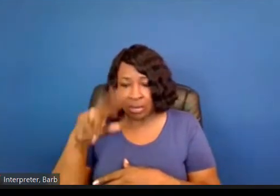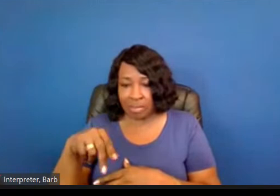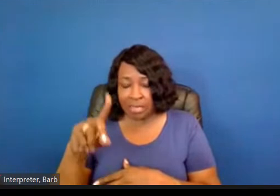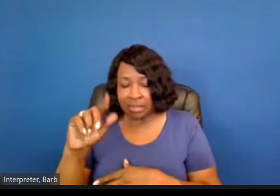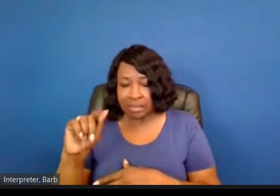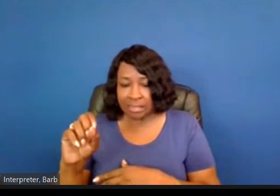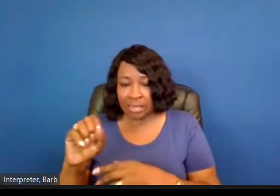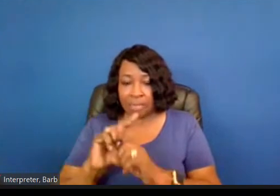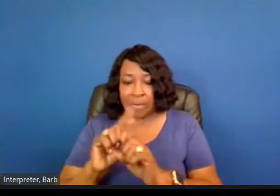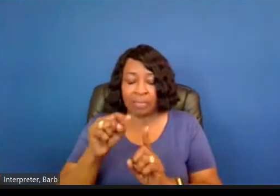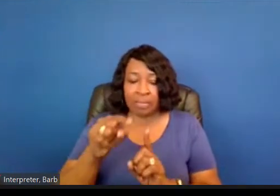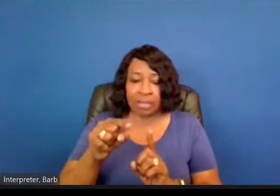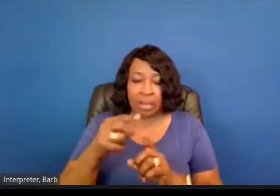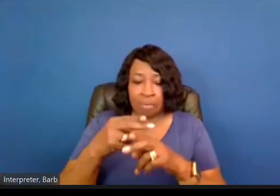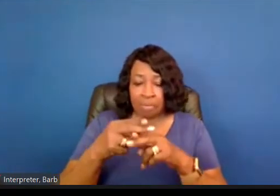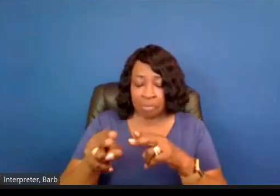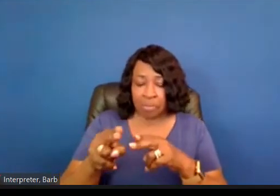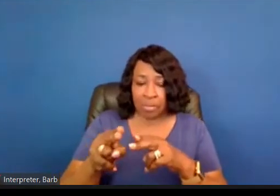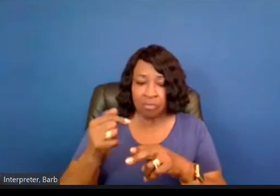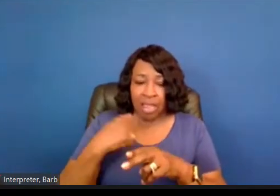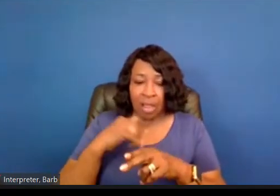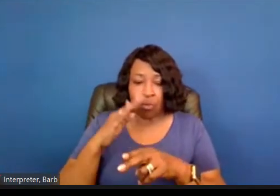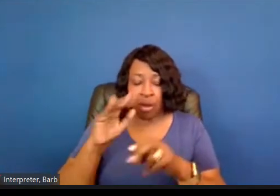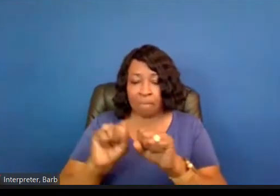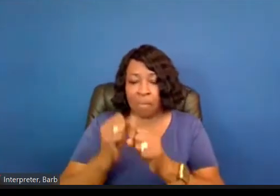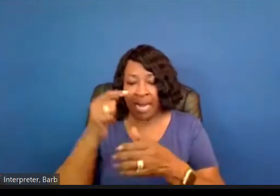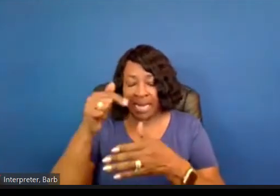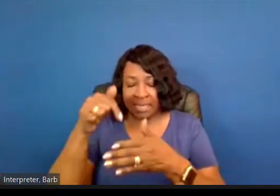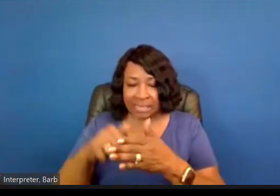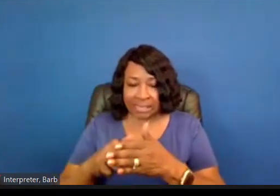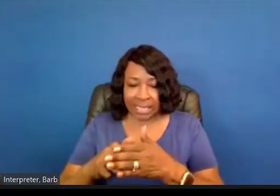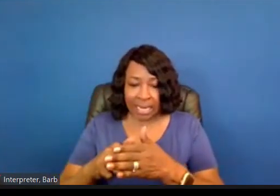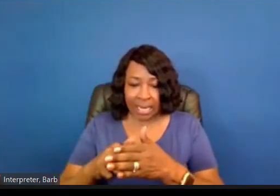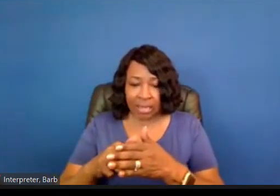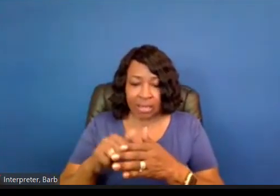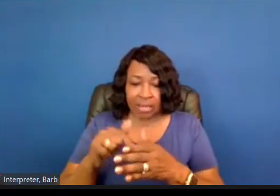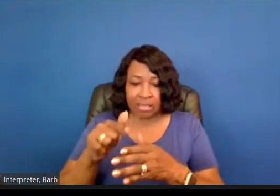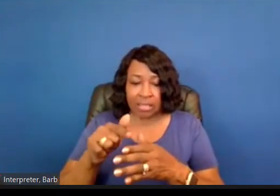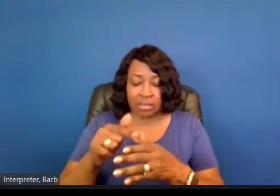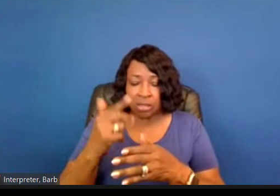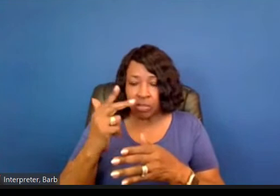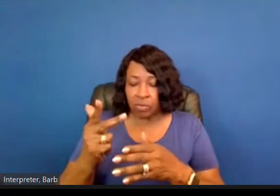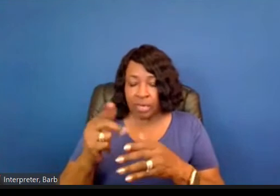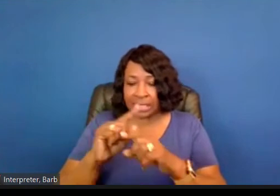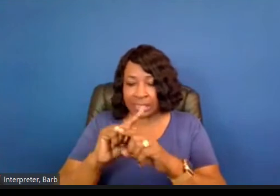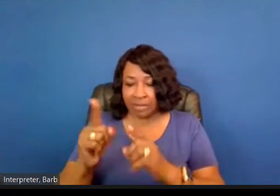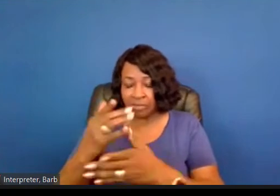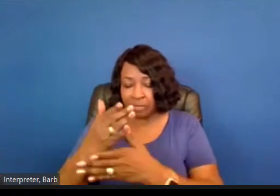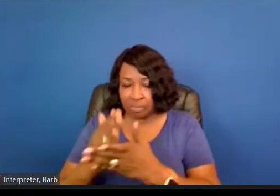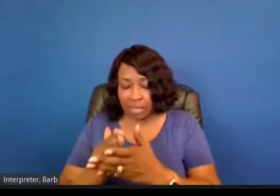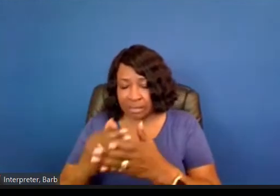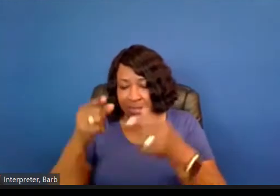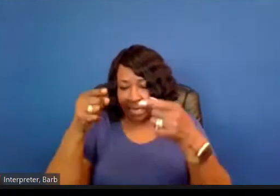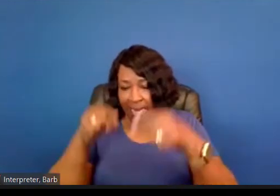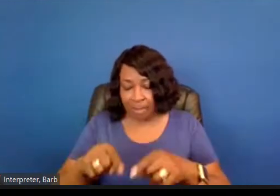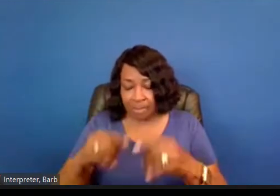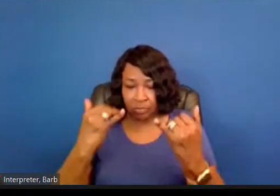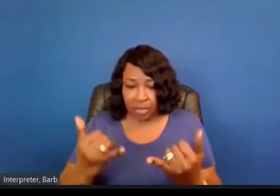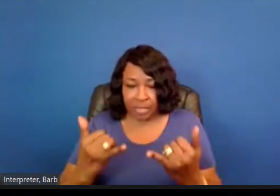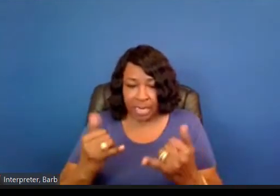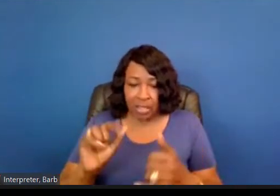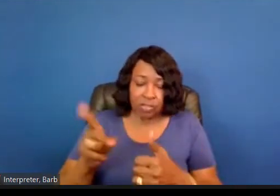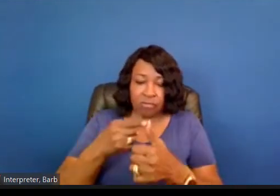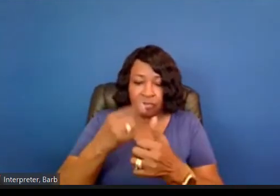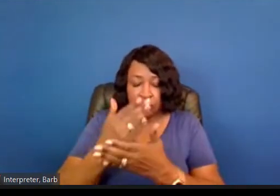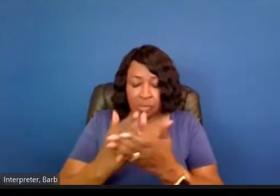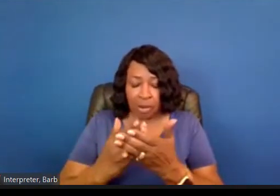Modernization Project. So what I'm going to do is I'm going to break down the project itself into the 3 different segments that are happening right now. The first part I'm